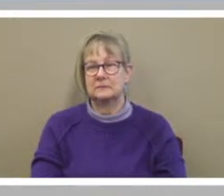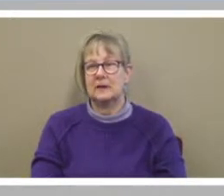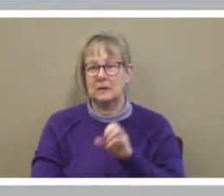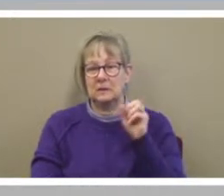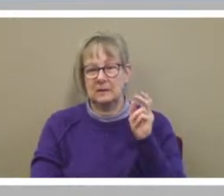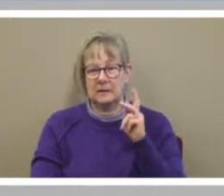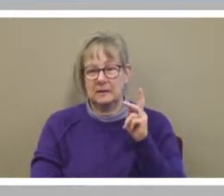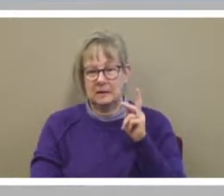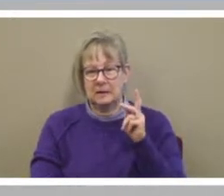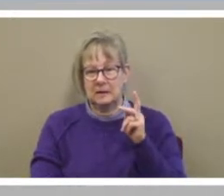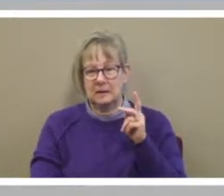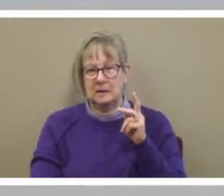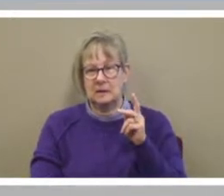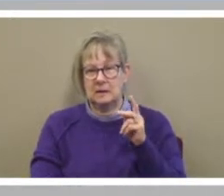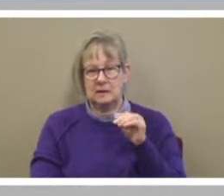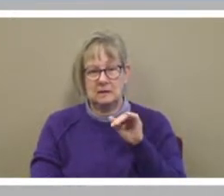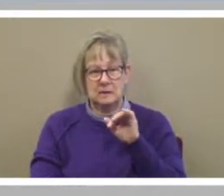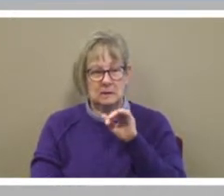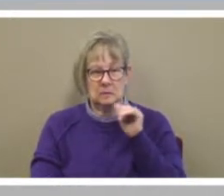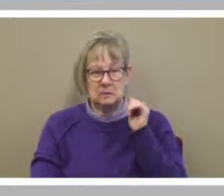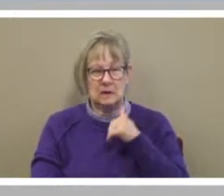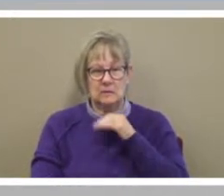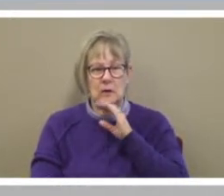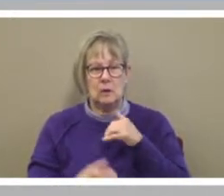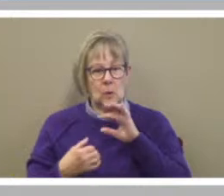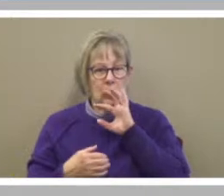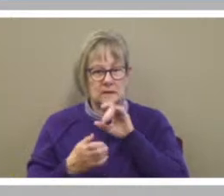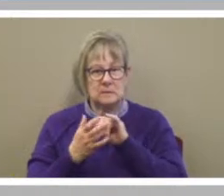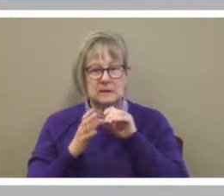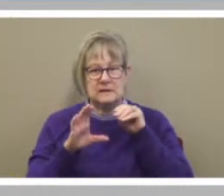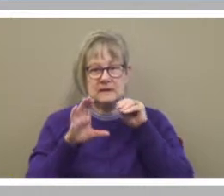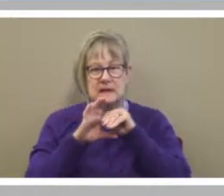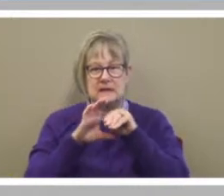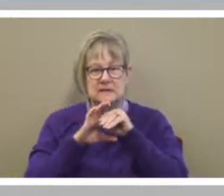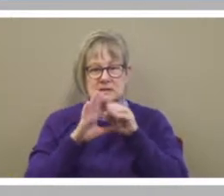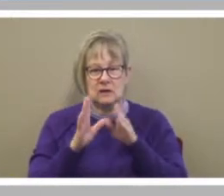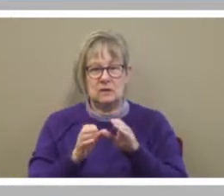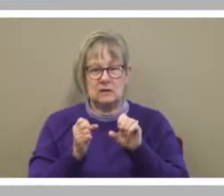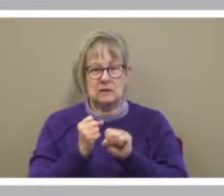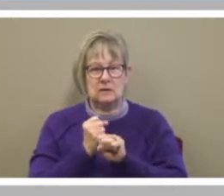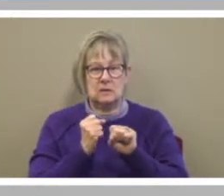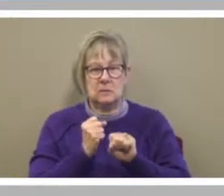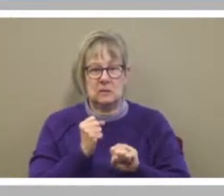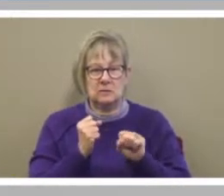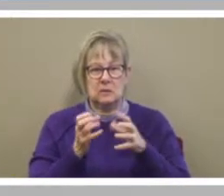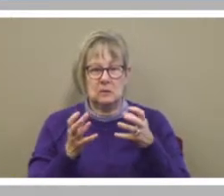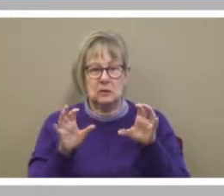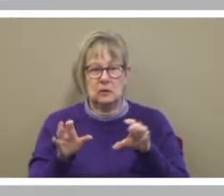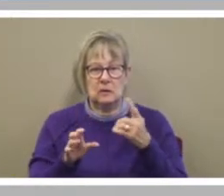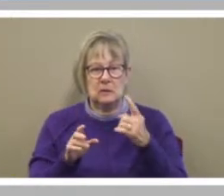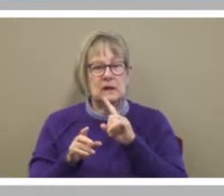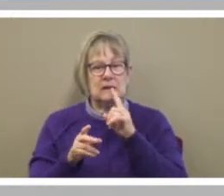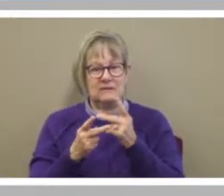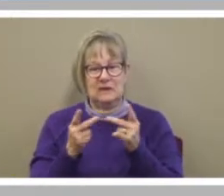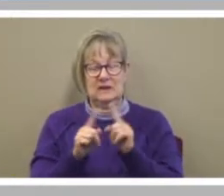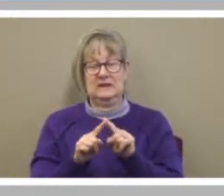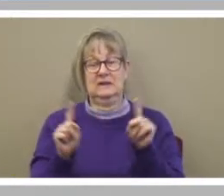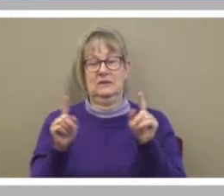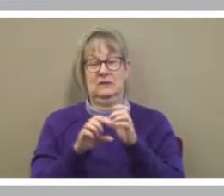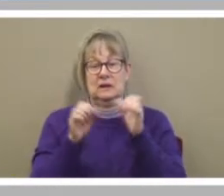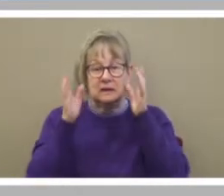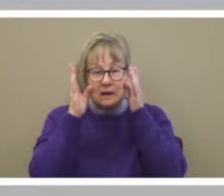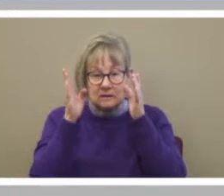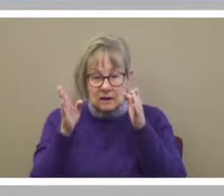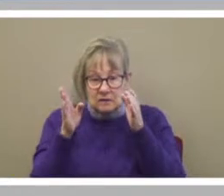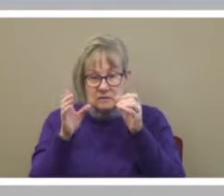Okay. I won't have you watch this one, but this is the installer's commercial. So we wanted to do something really, really different that really got the attention of our customers because